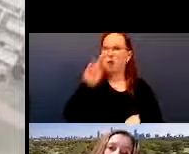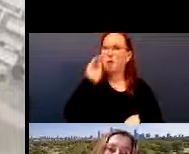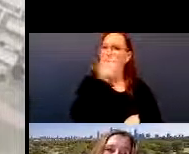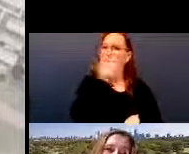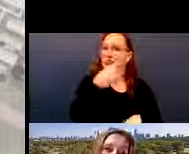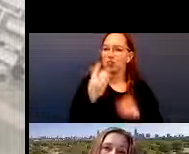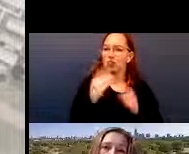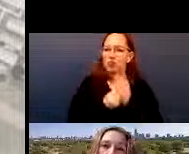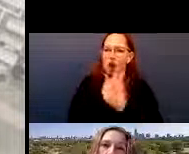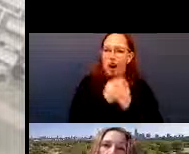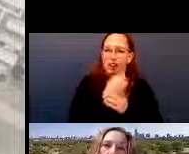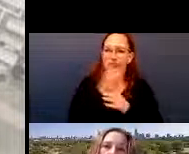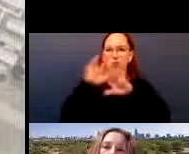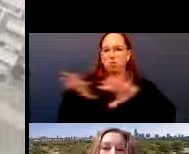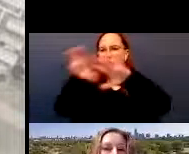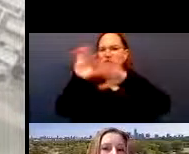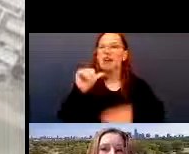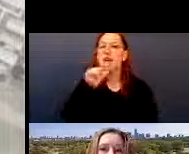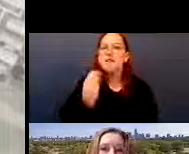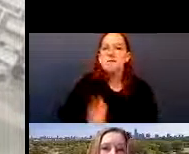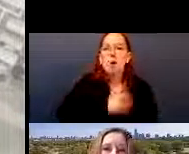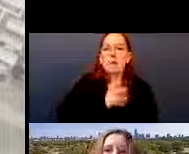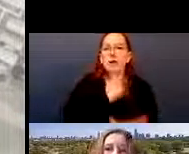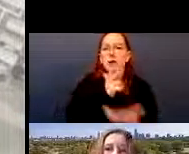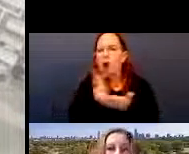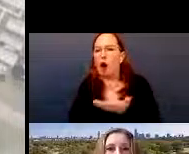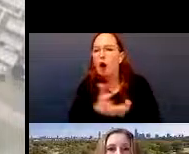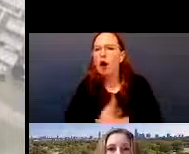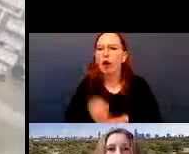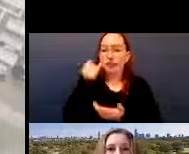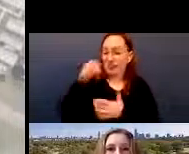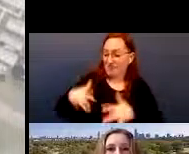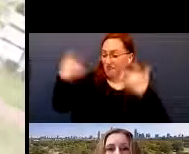as informal parking and set up for events today.